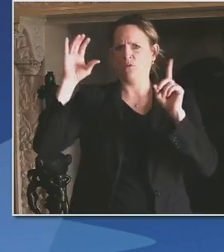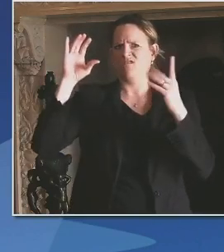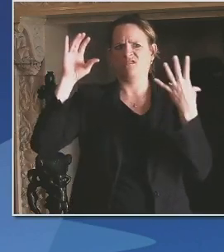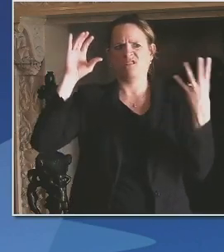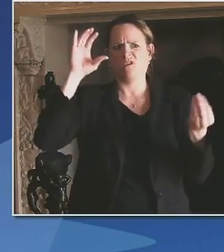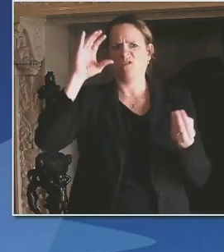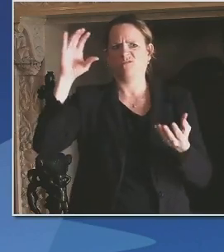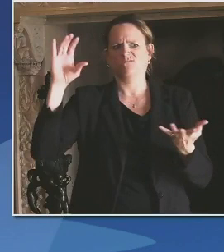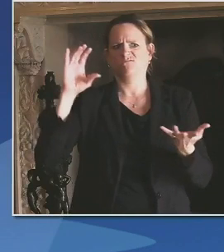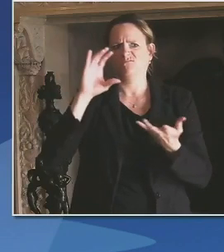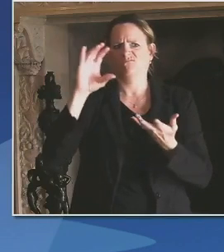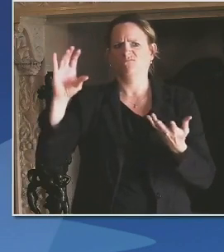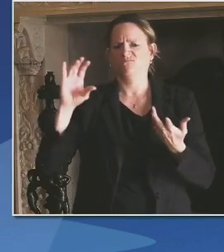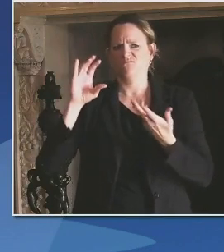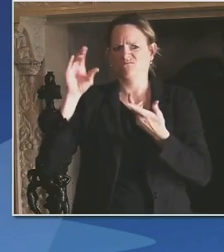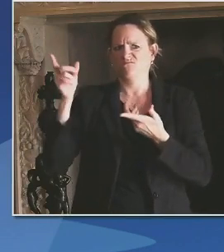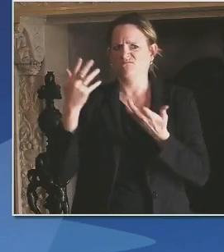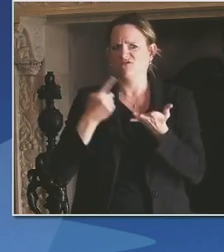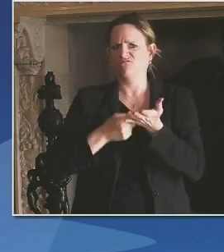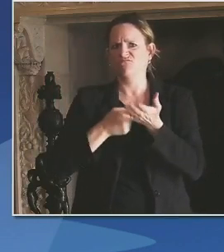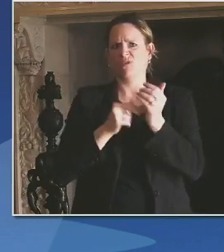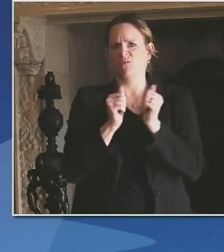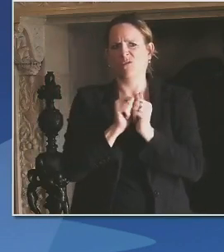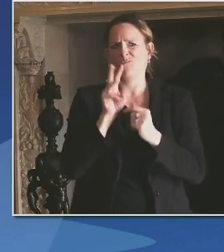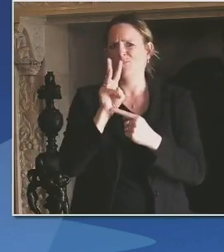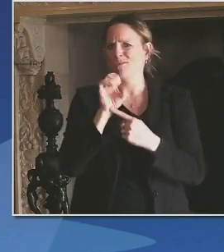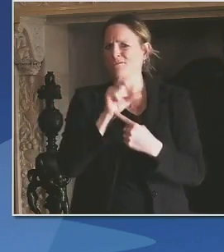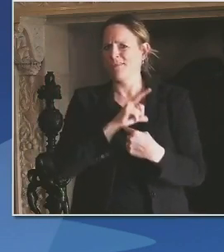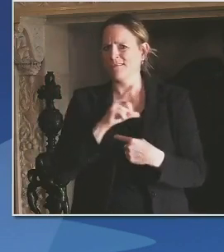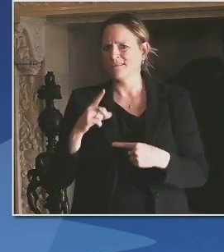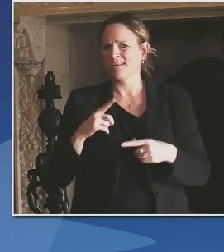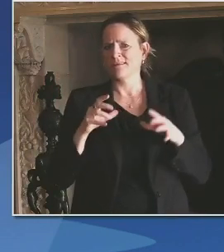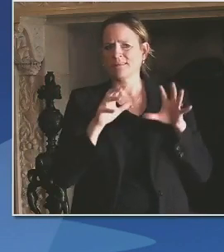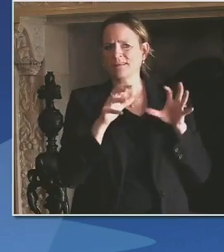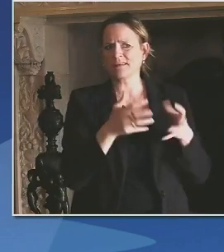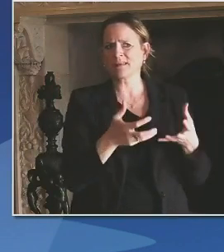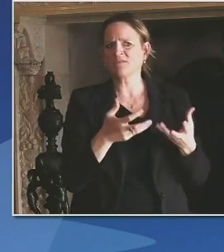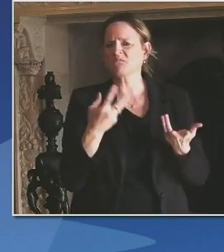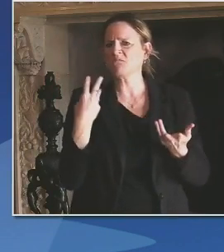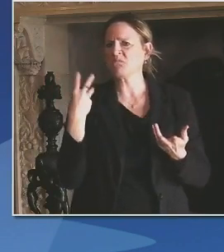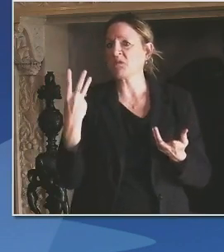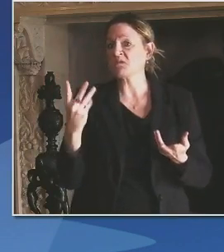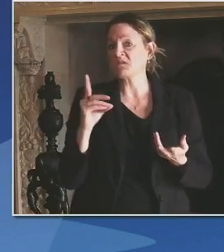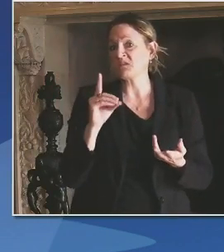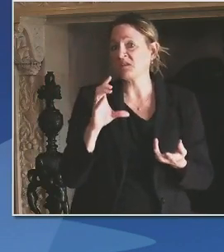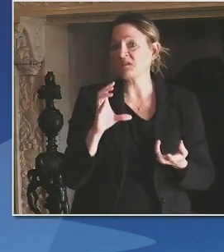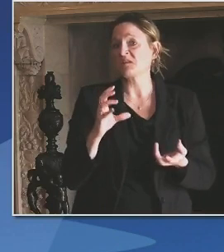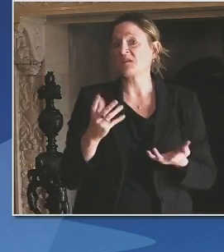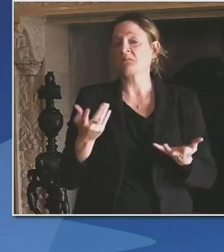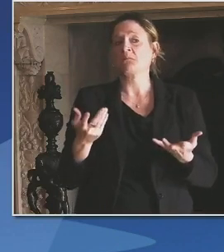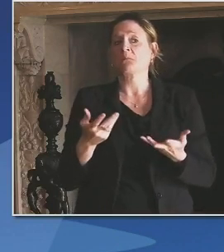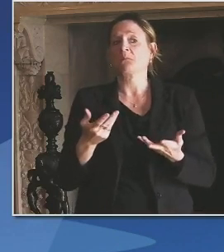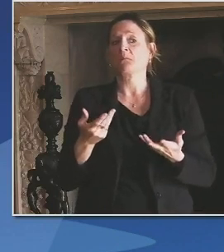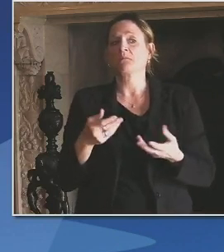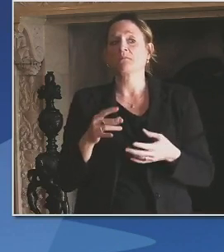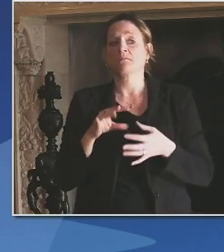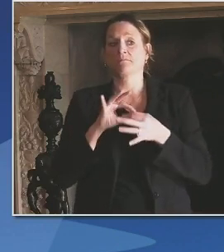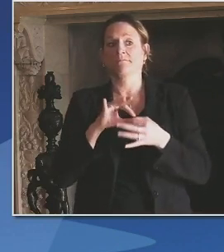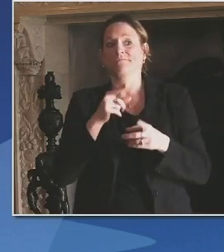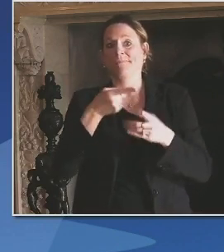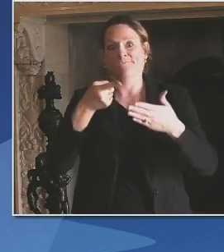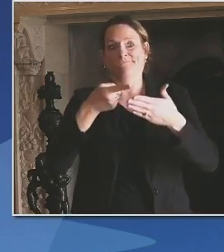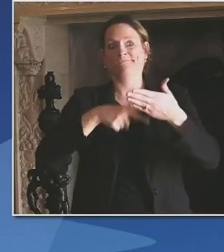Wisconsin congressional delegation in Washington as next week they return from the recess, and obviously that